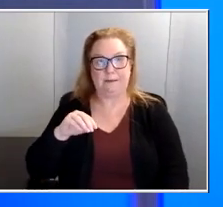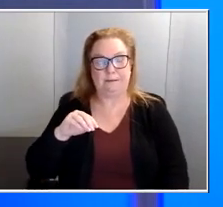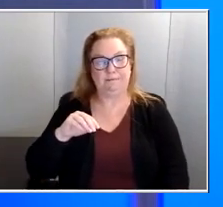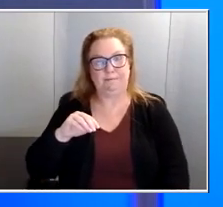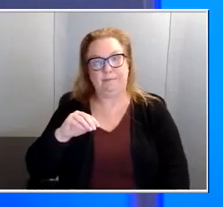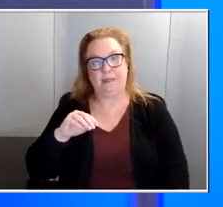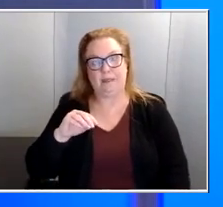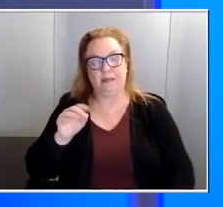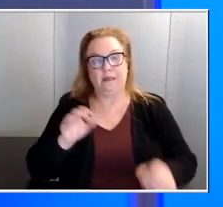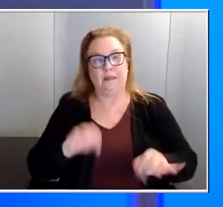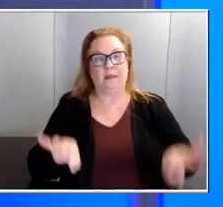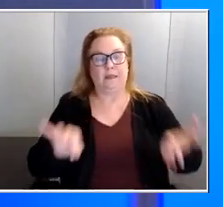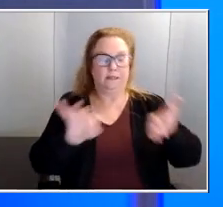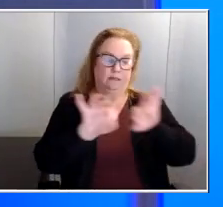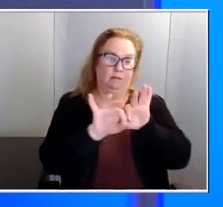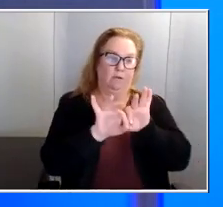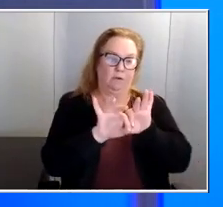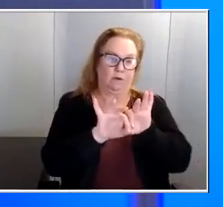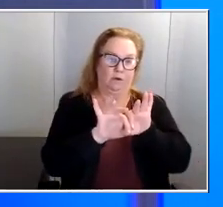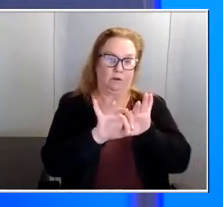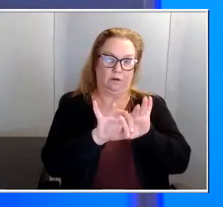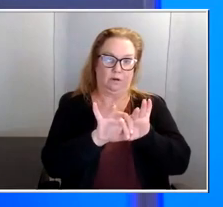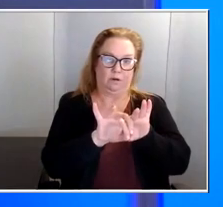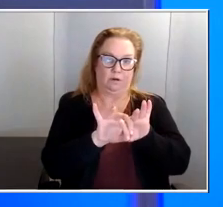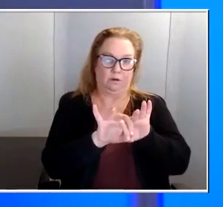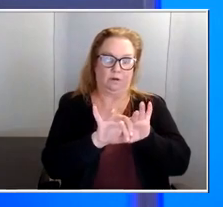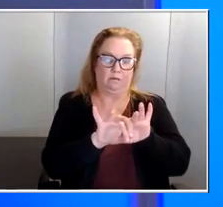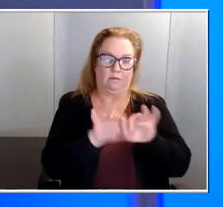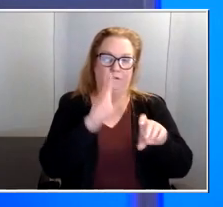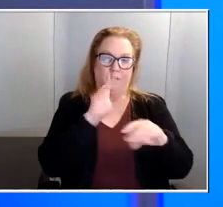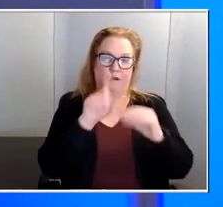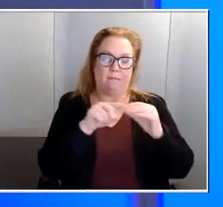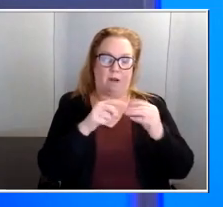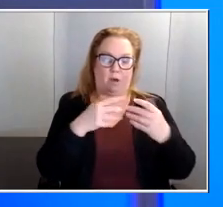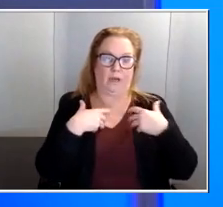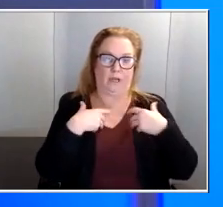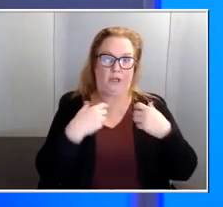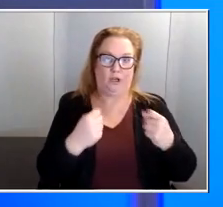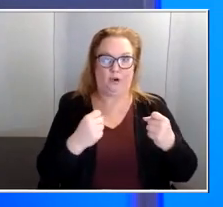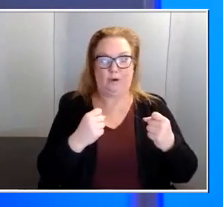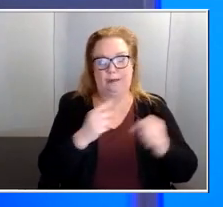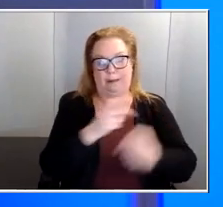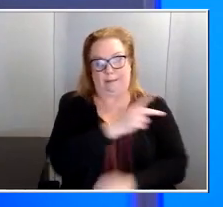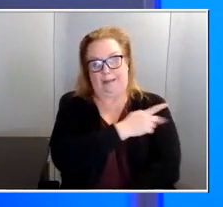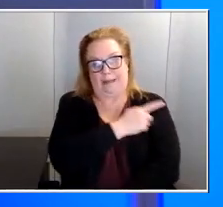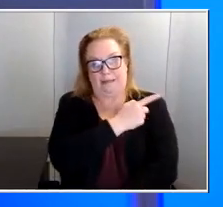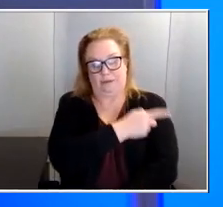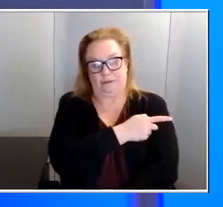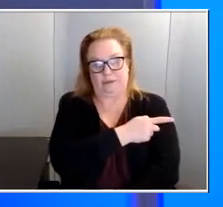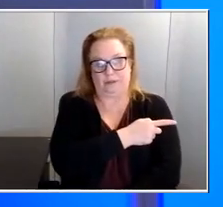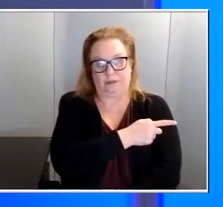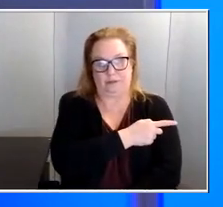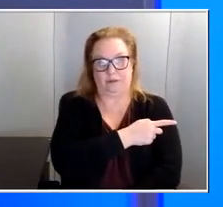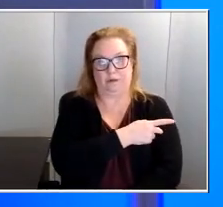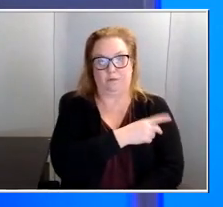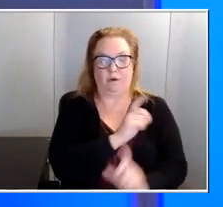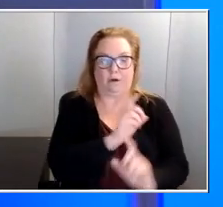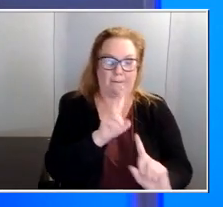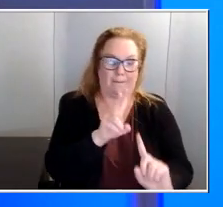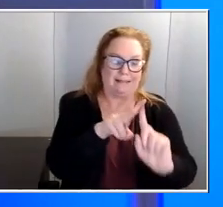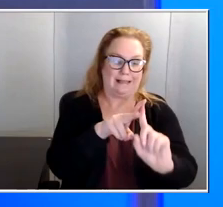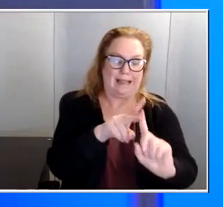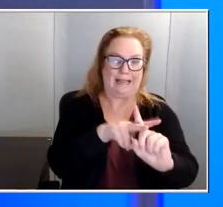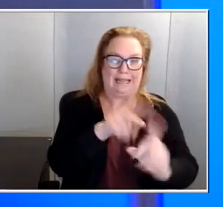important with regard to the question about are we curing patients. We're employing these therapies in the